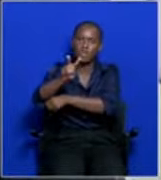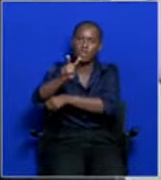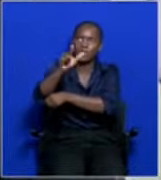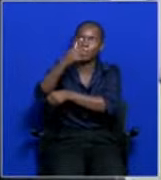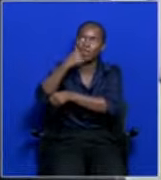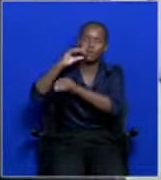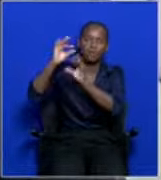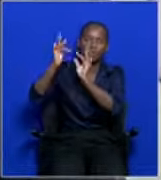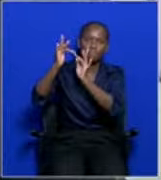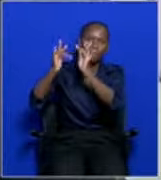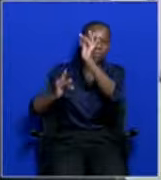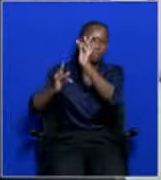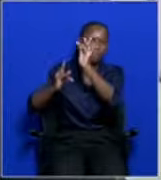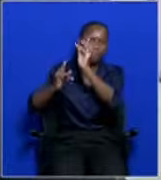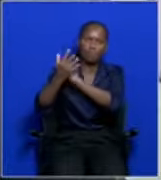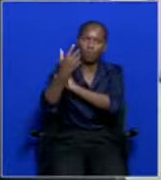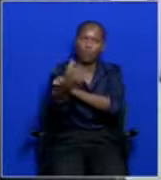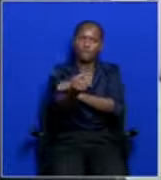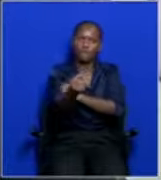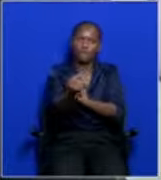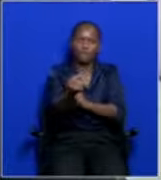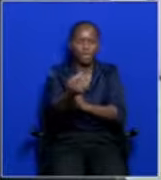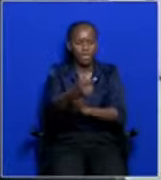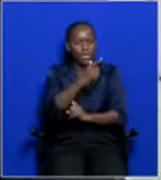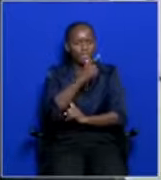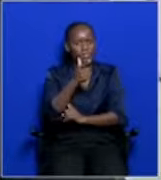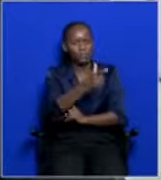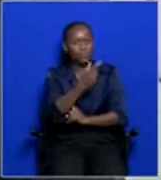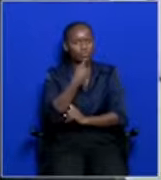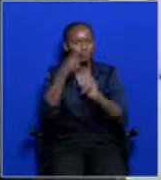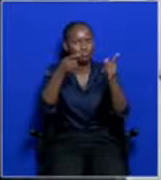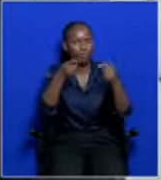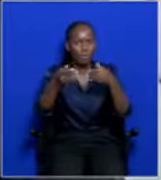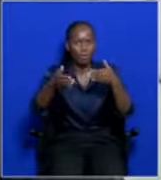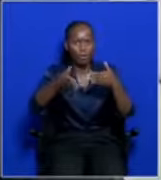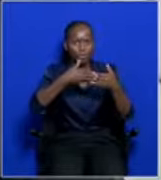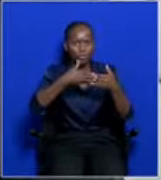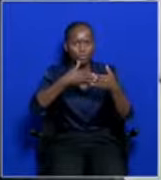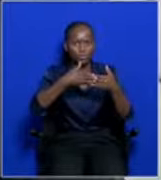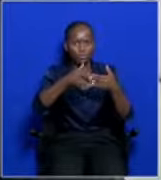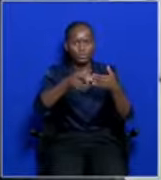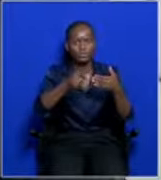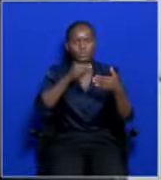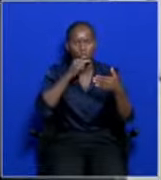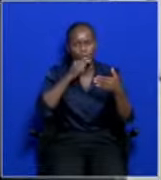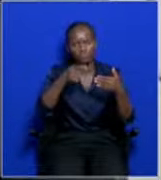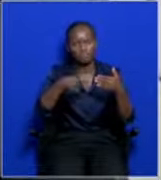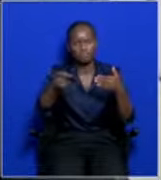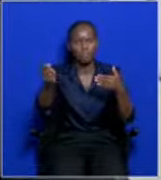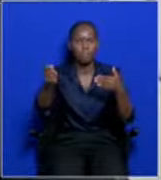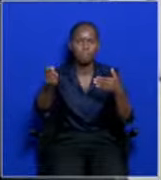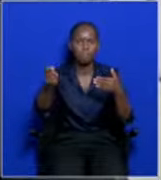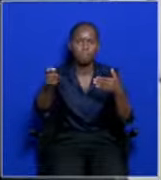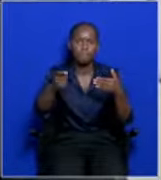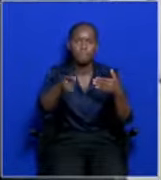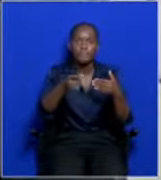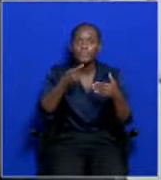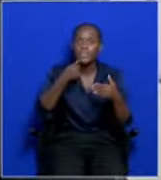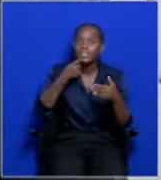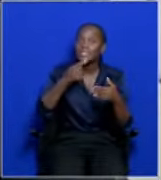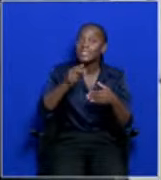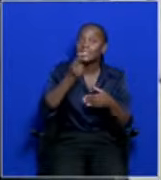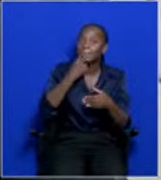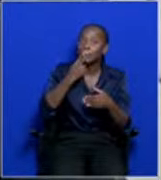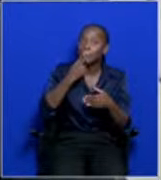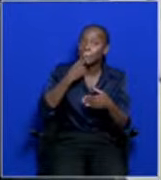a police vehicle driven by a male African officer. The cigarettes were loaded into another vehicle